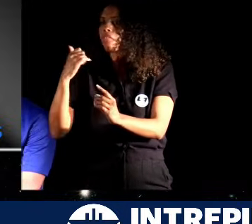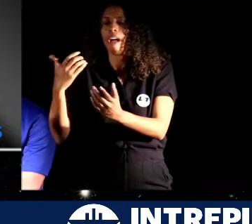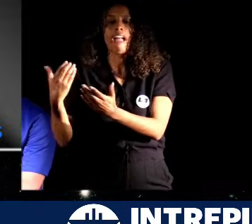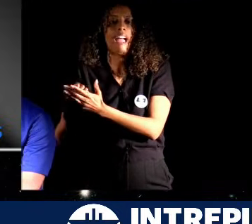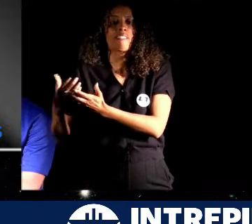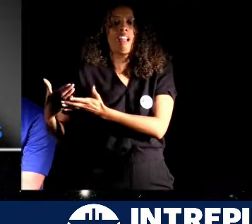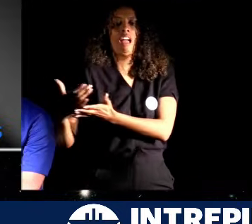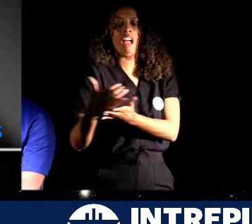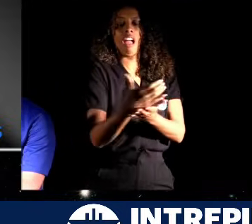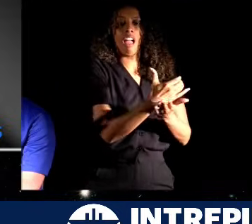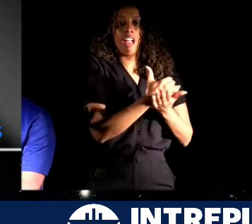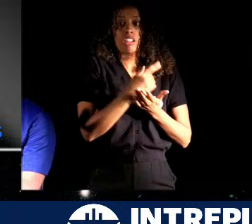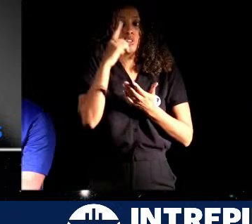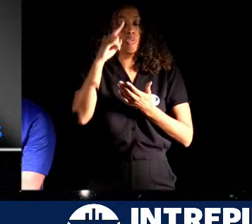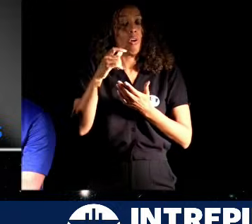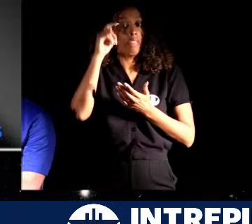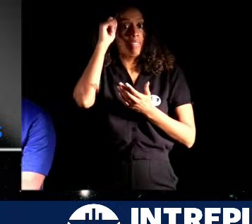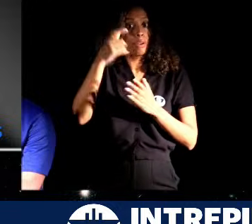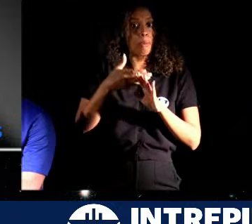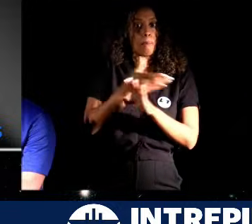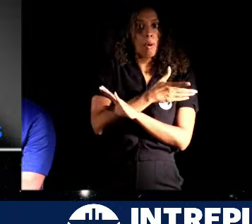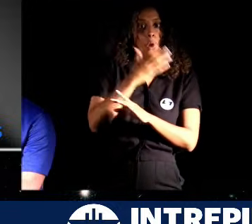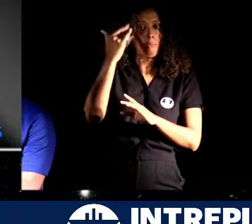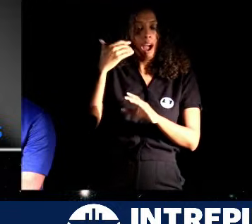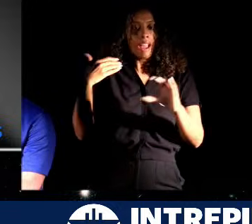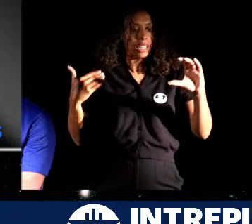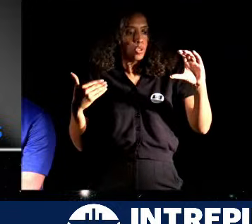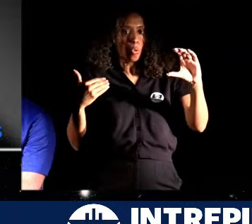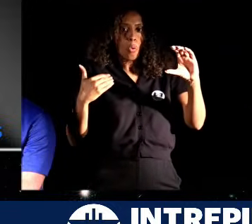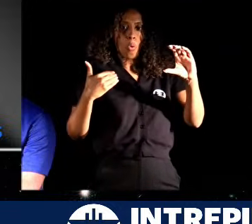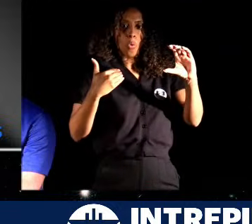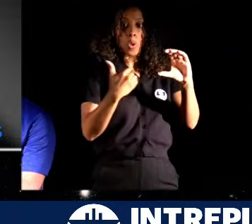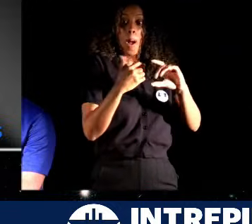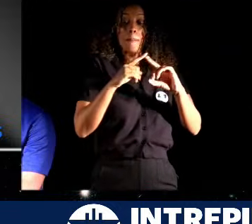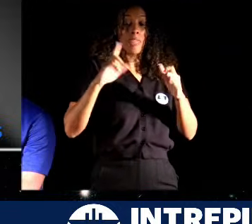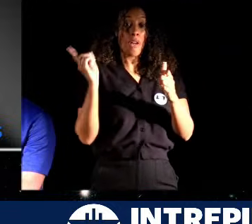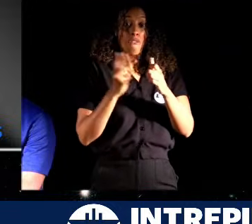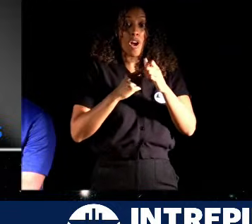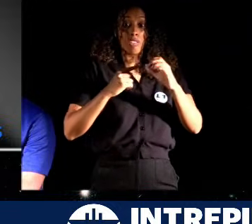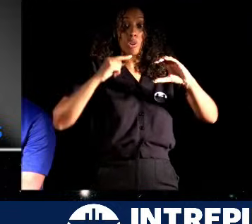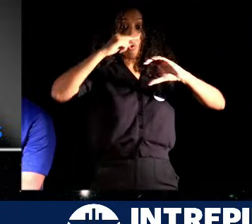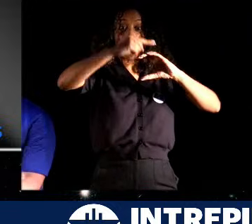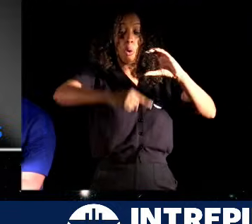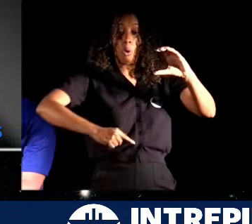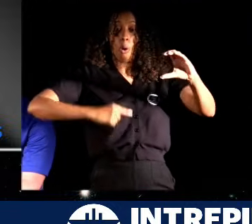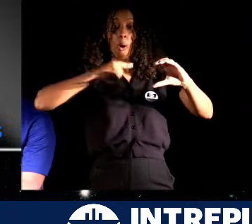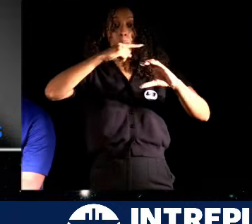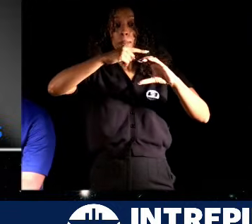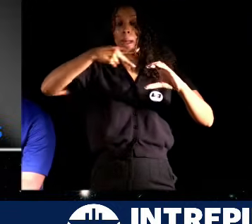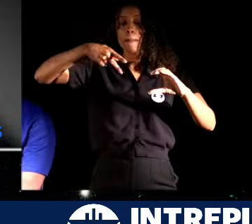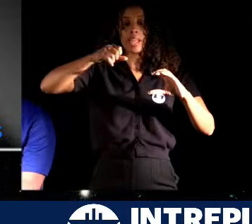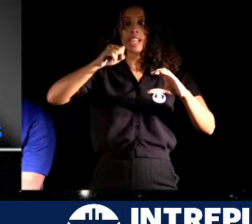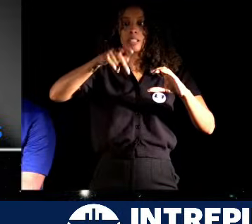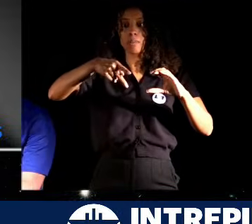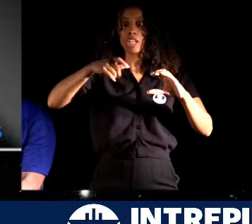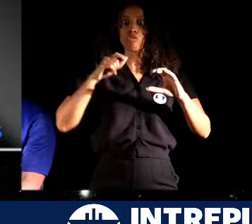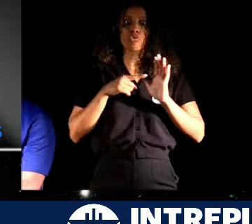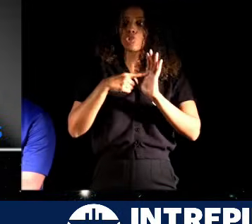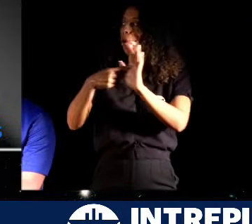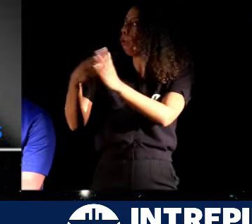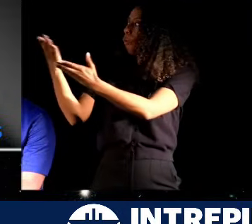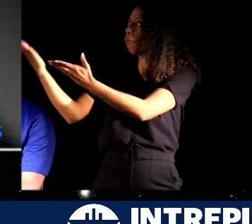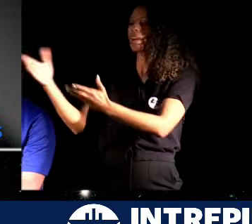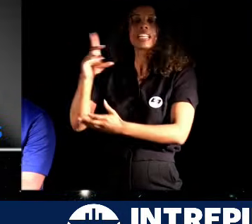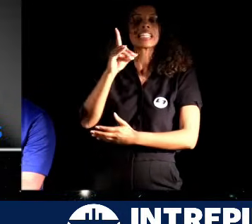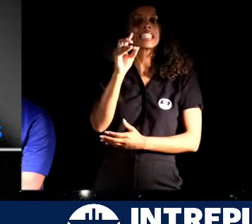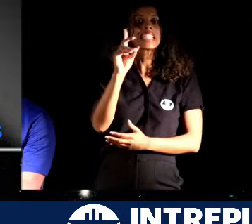for it when Parker Solar Probe is so deep close to the sun. But from orbit 1, Parker Solar Probe showed us the dust-free zone exists around the